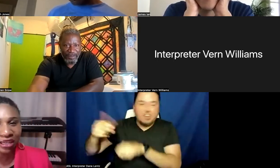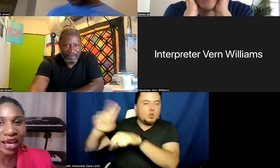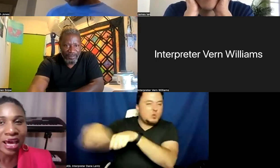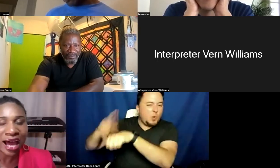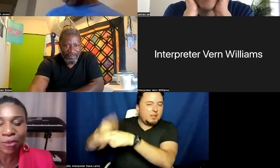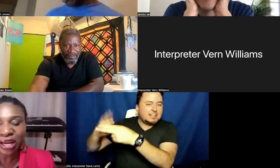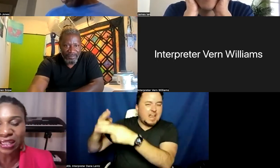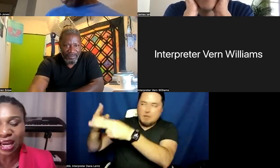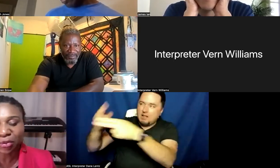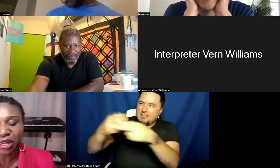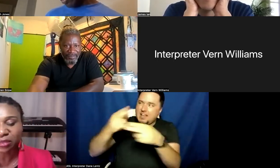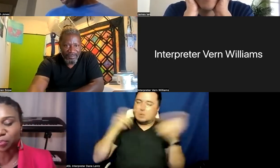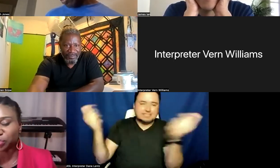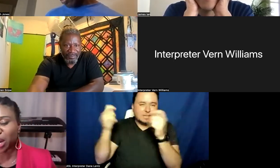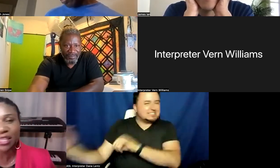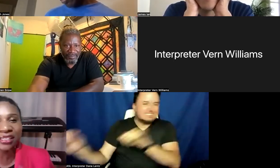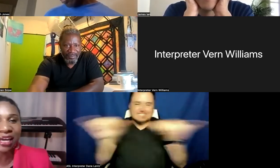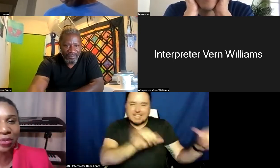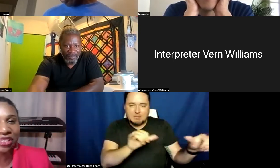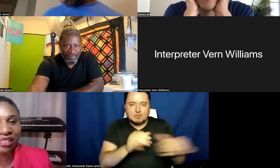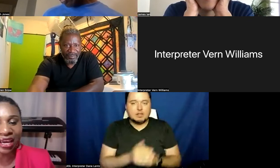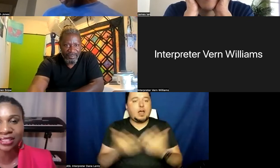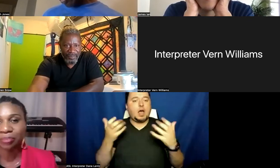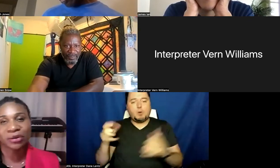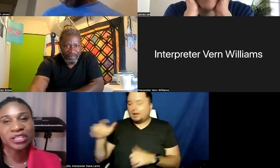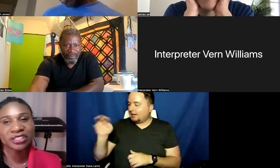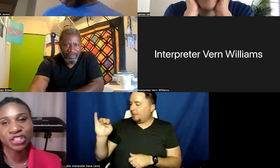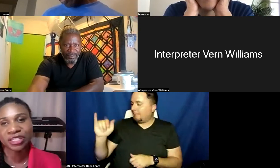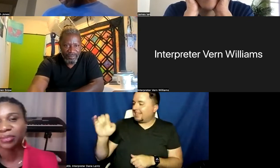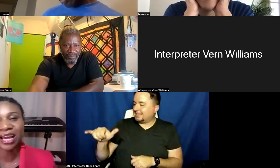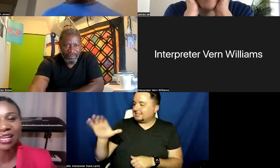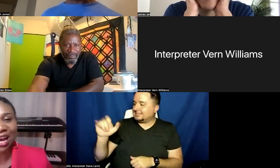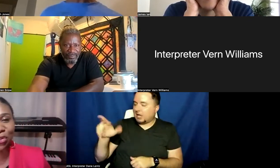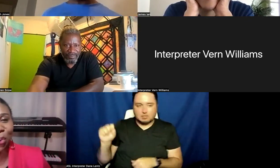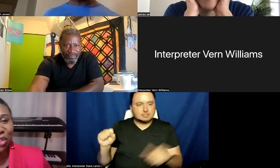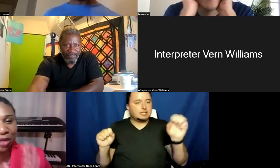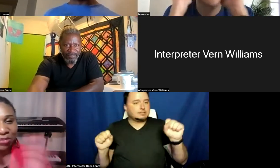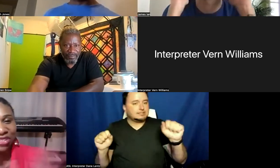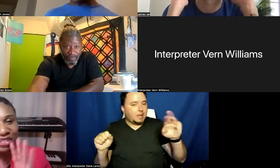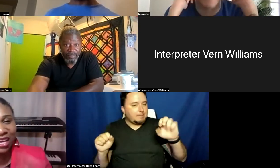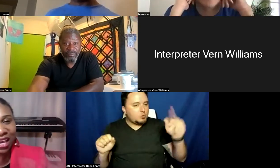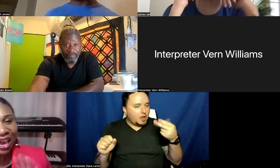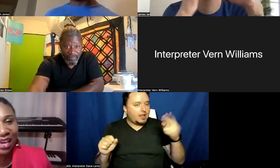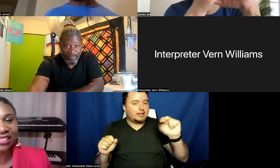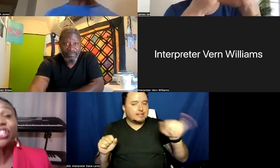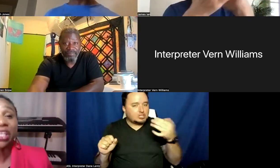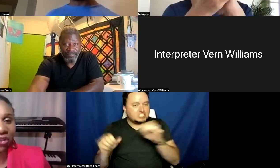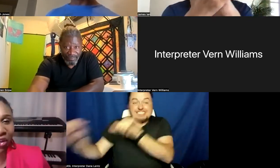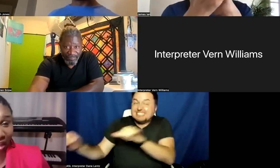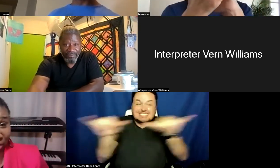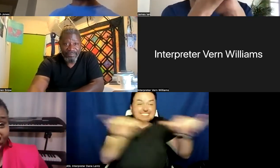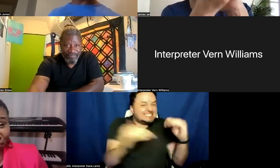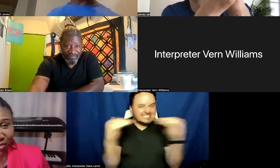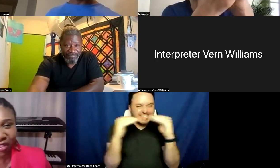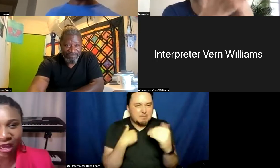celebrated. I want Miley Cyrus and Sabeerah and Najee to be as household names as each other